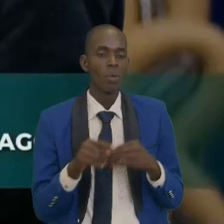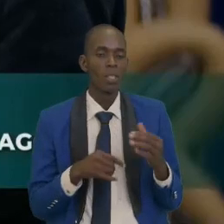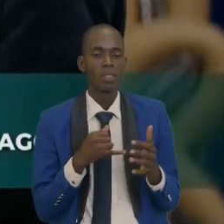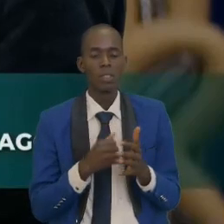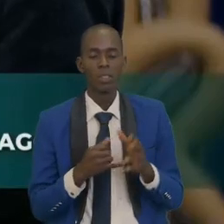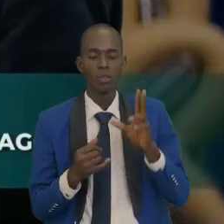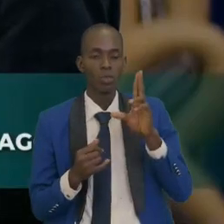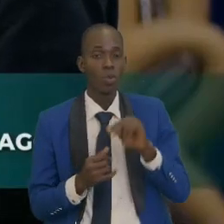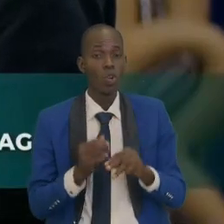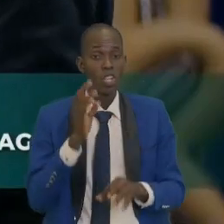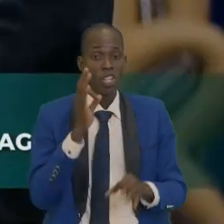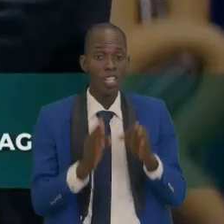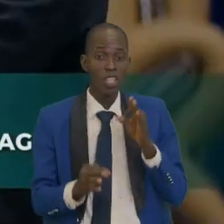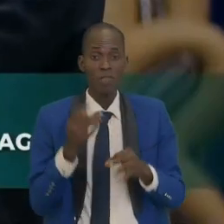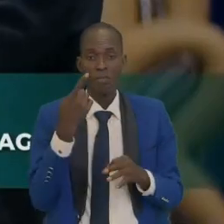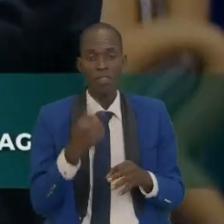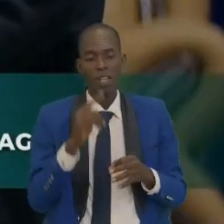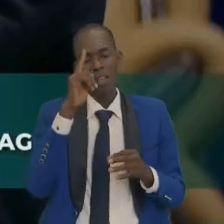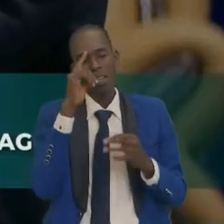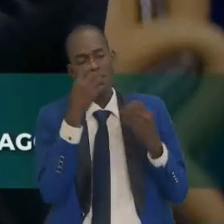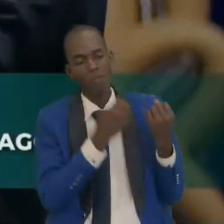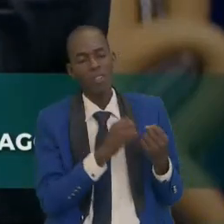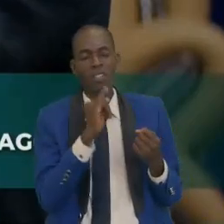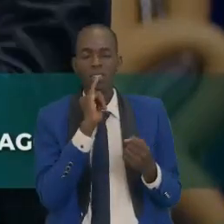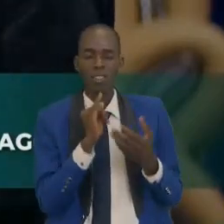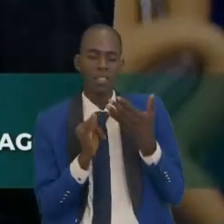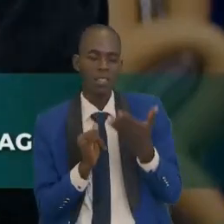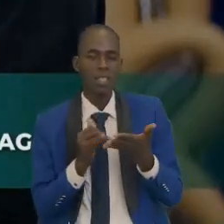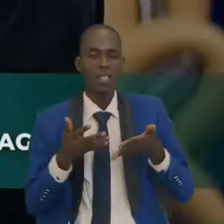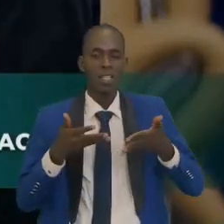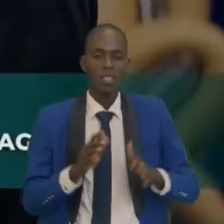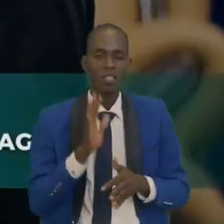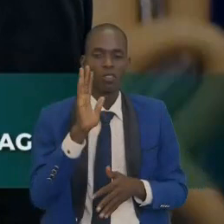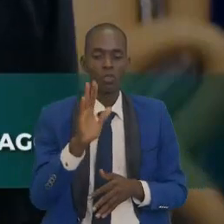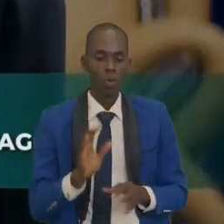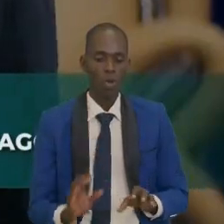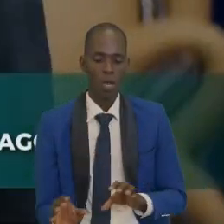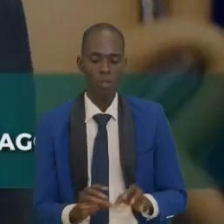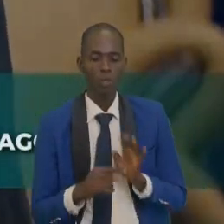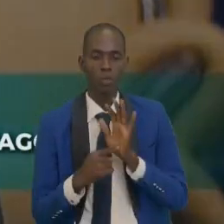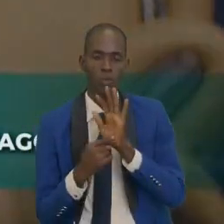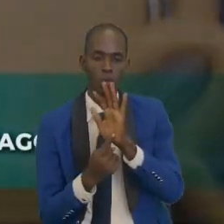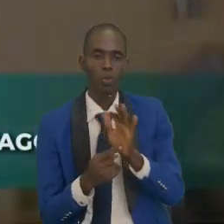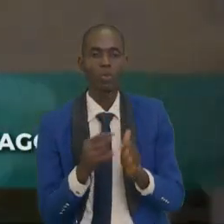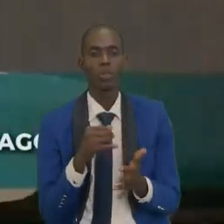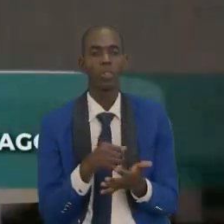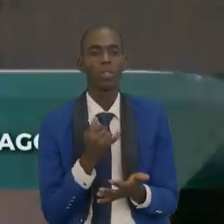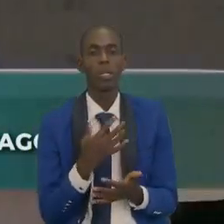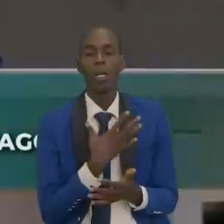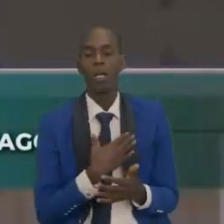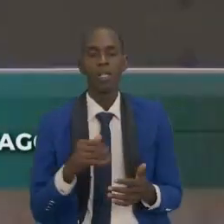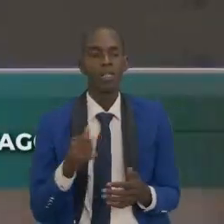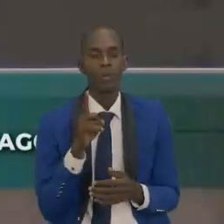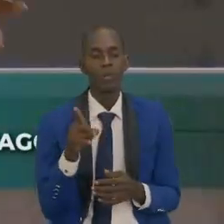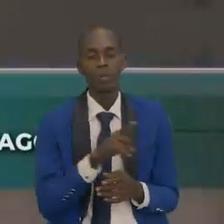there let your actions show and anywhere you go